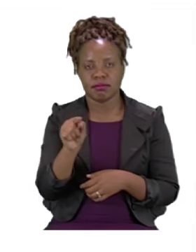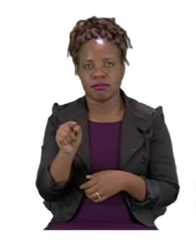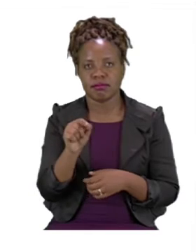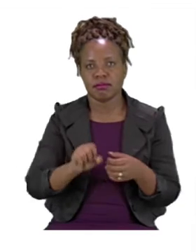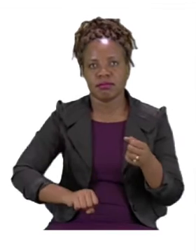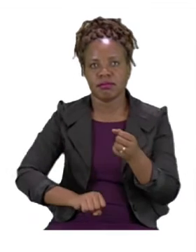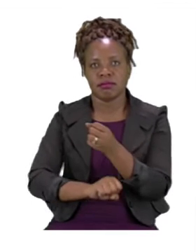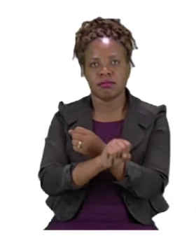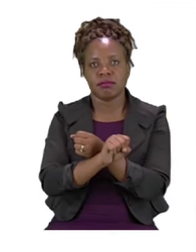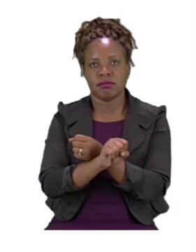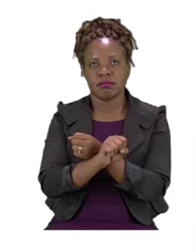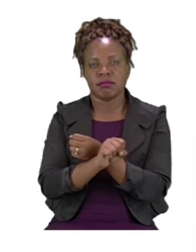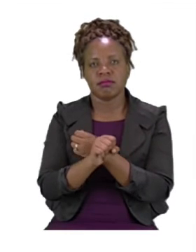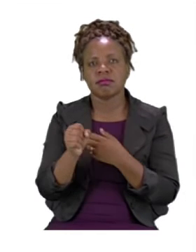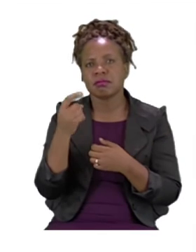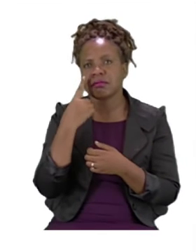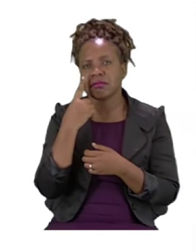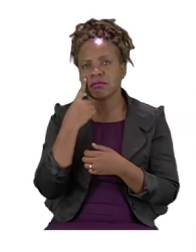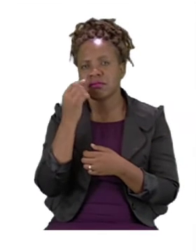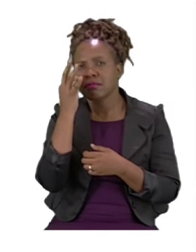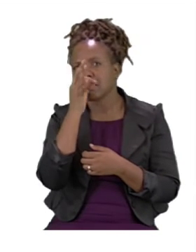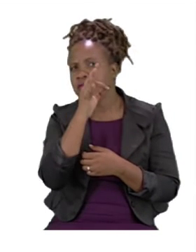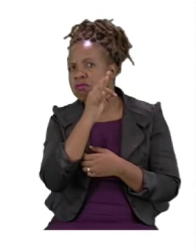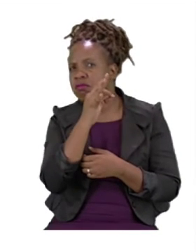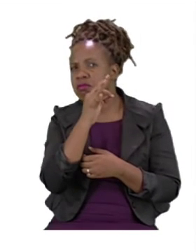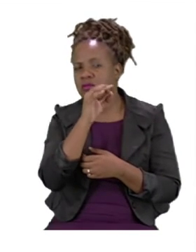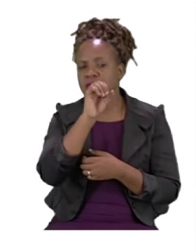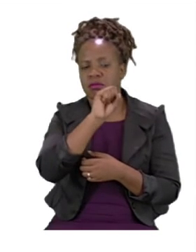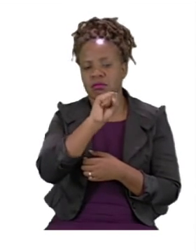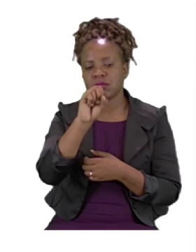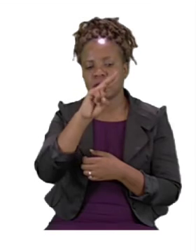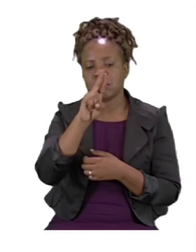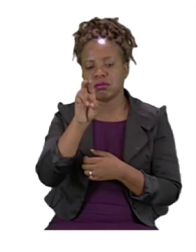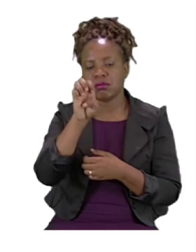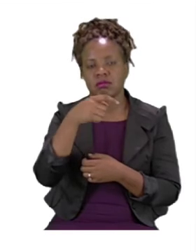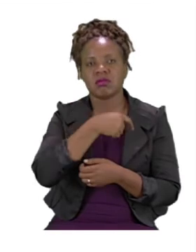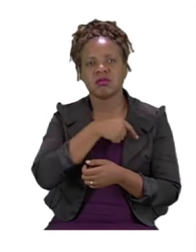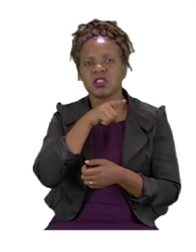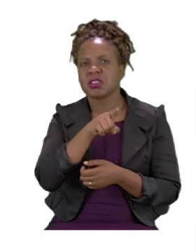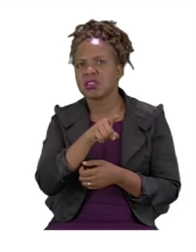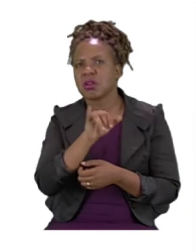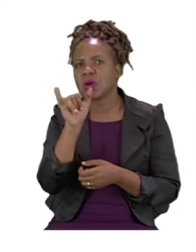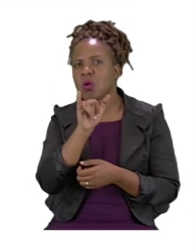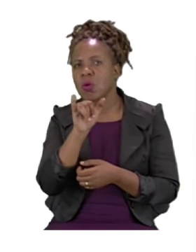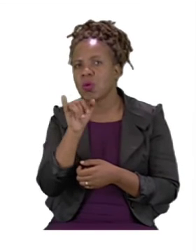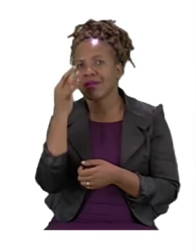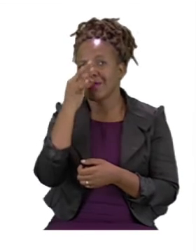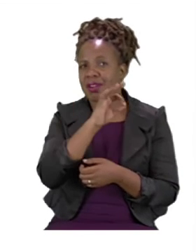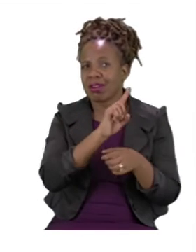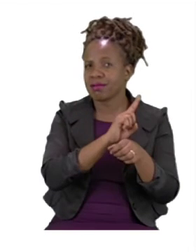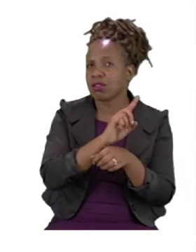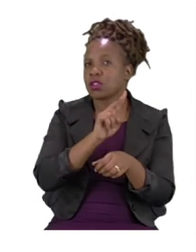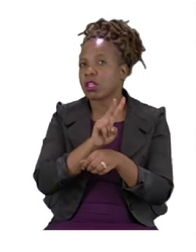a look at our flower, we have the word she in the second flower. And we said that when we have